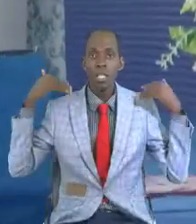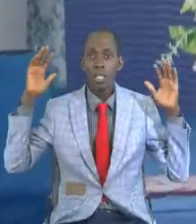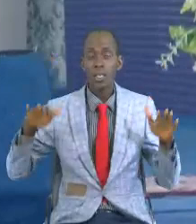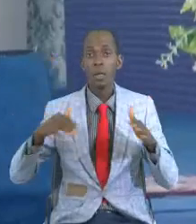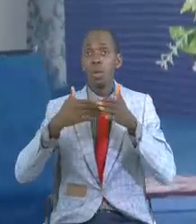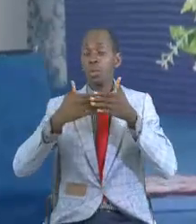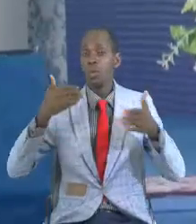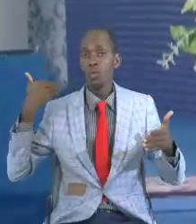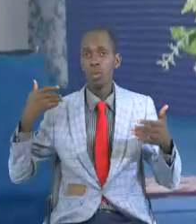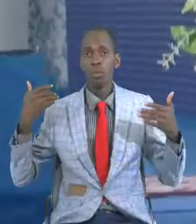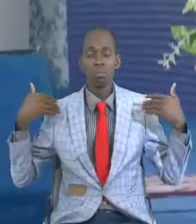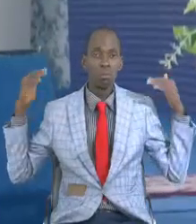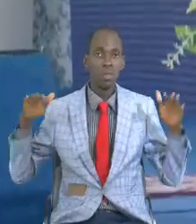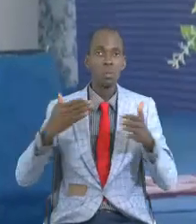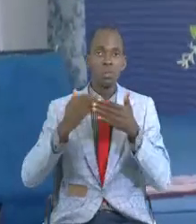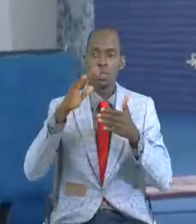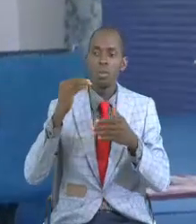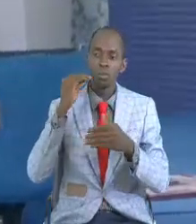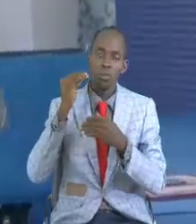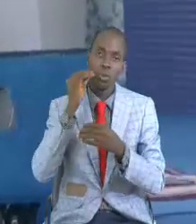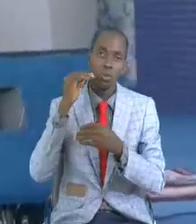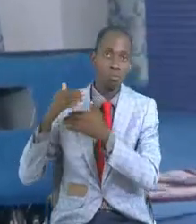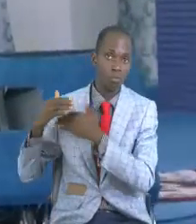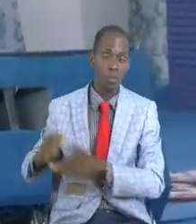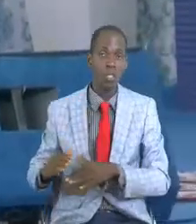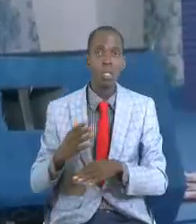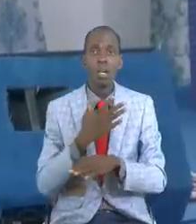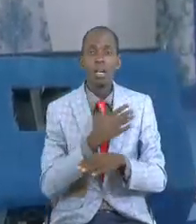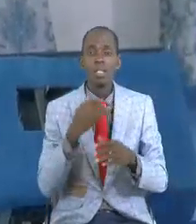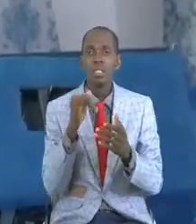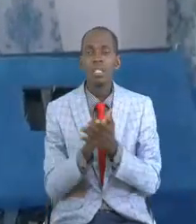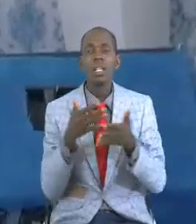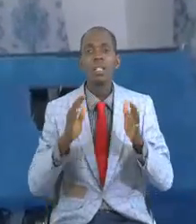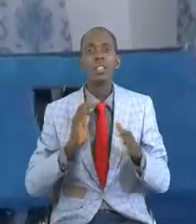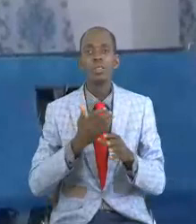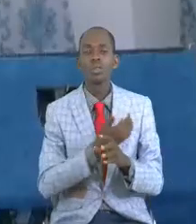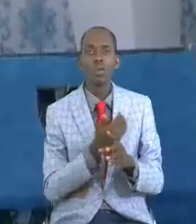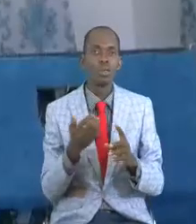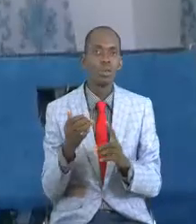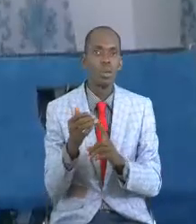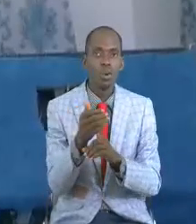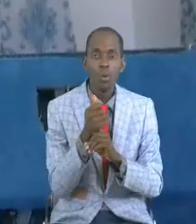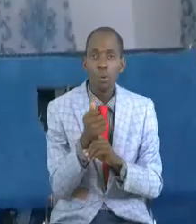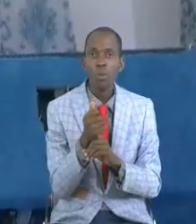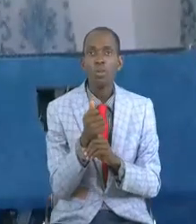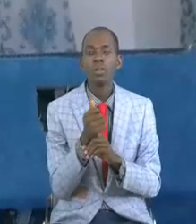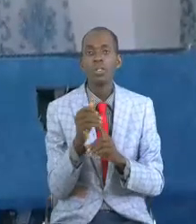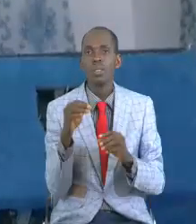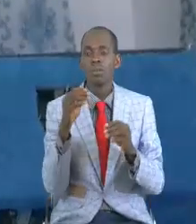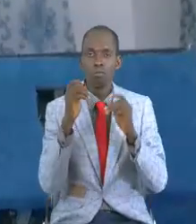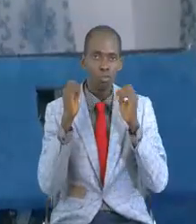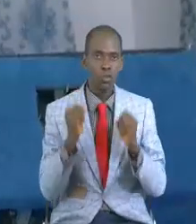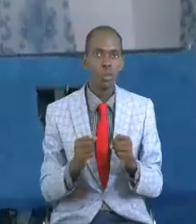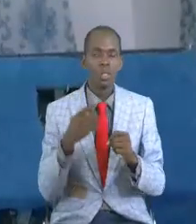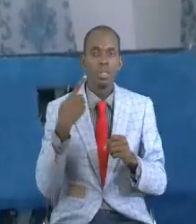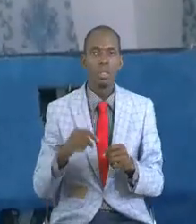be, because now you enter faithfully. Let us hold fast the profession, confession of our faith without wavering,